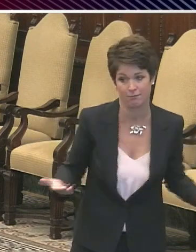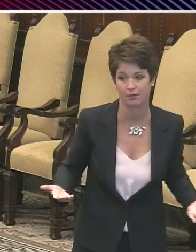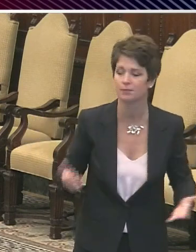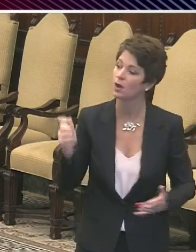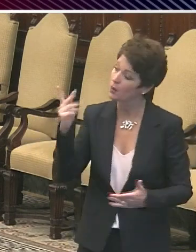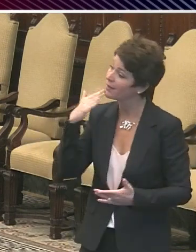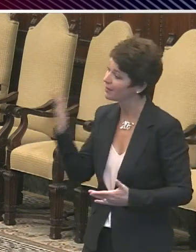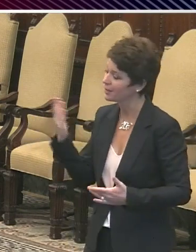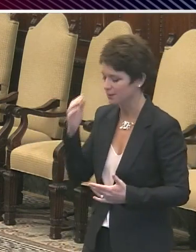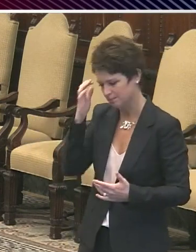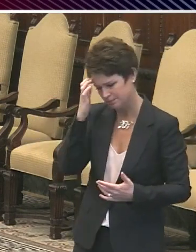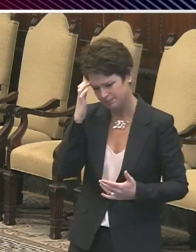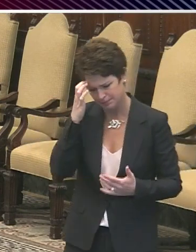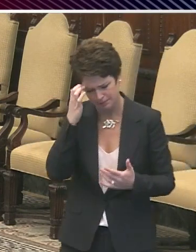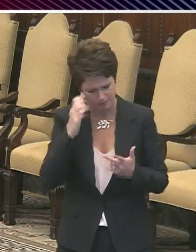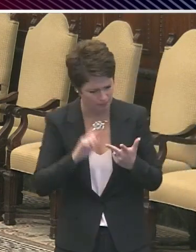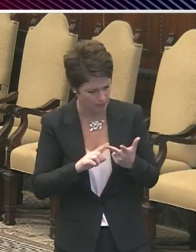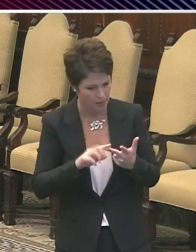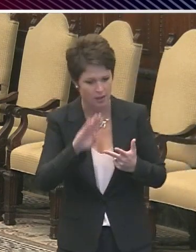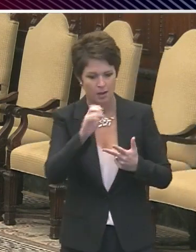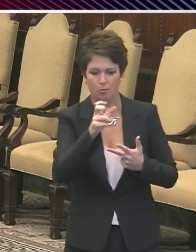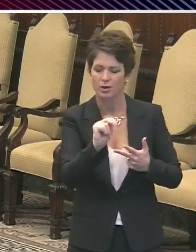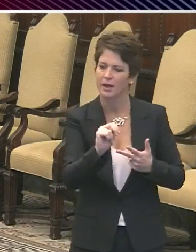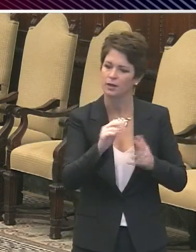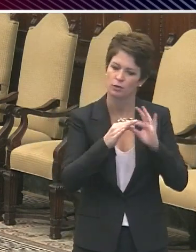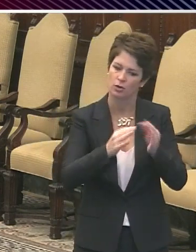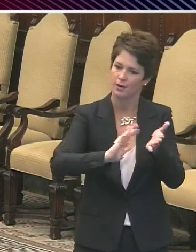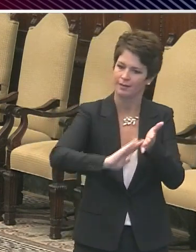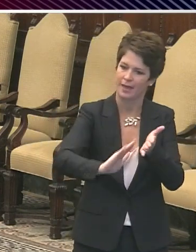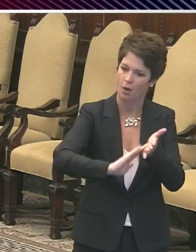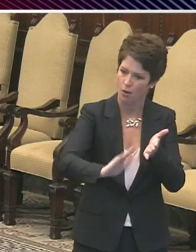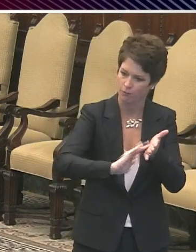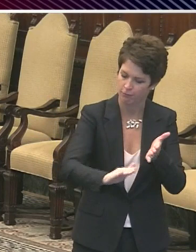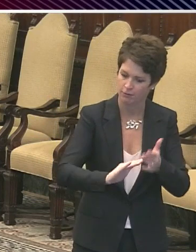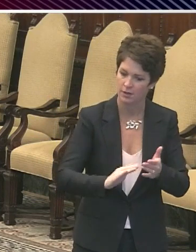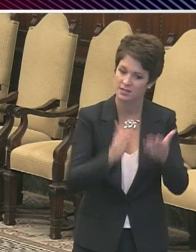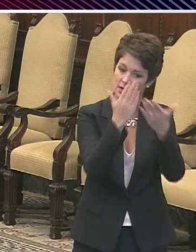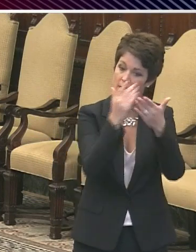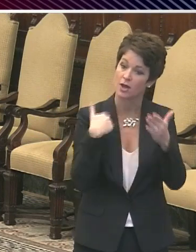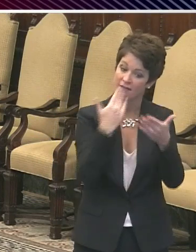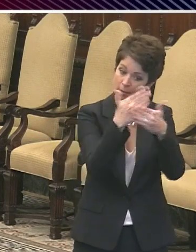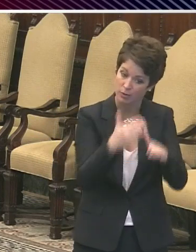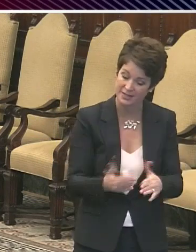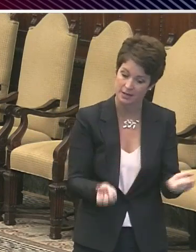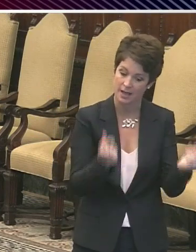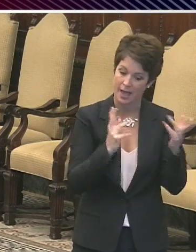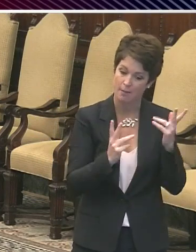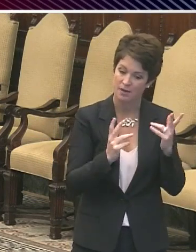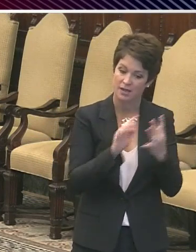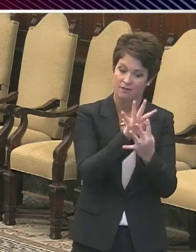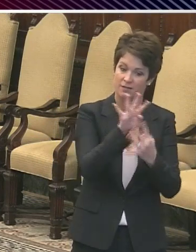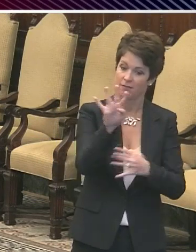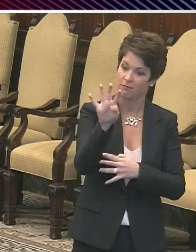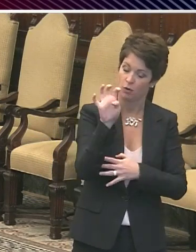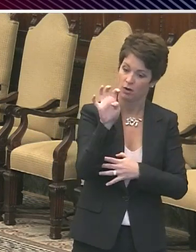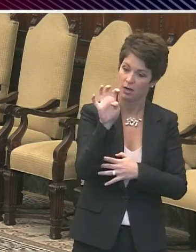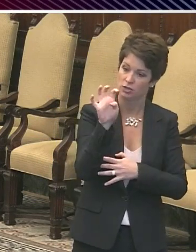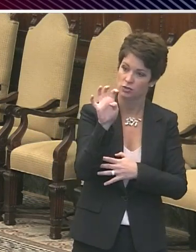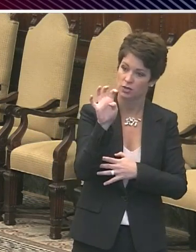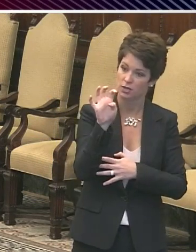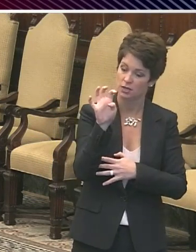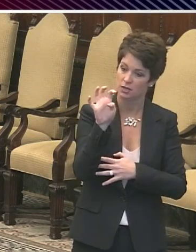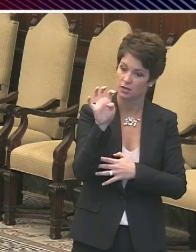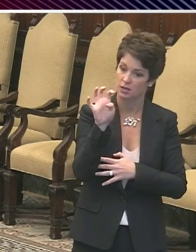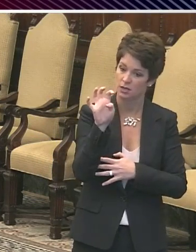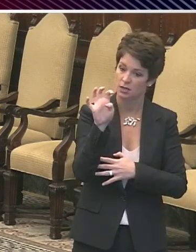Thanks. And Brian, on the layoffs, is there a breakdown for how many of the 400 are represented